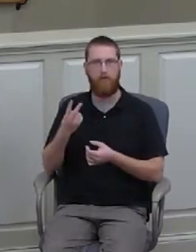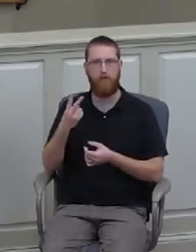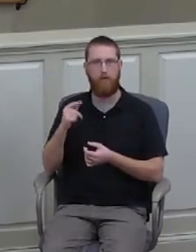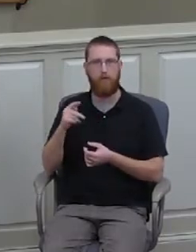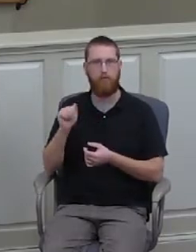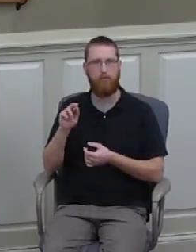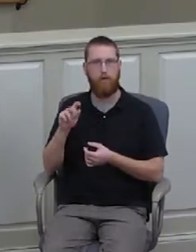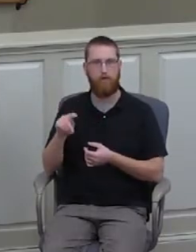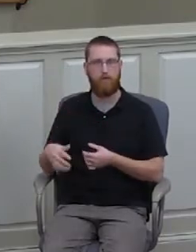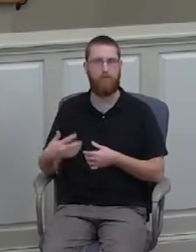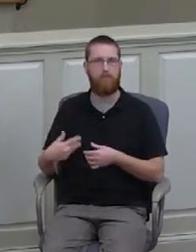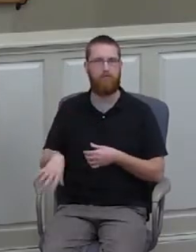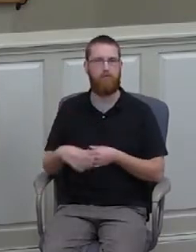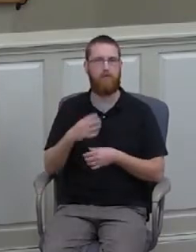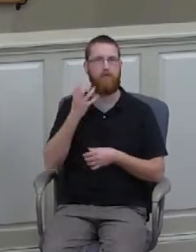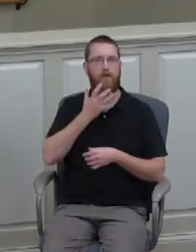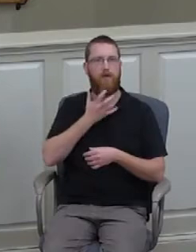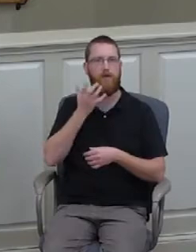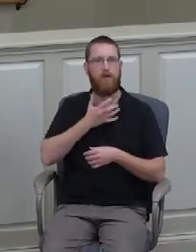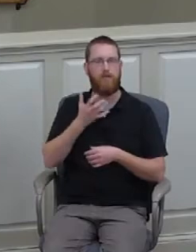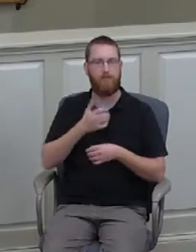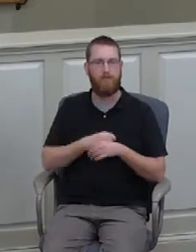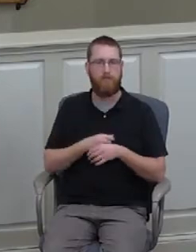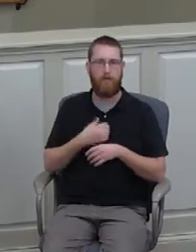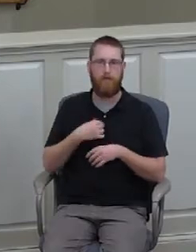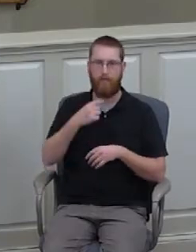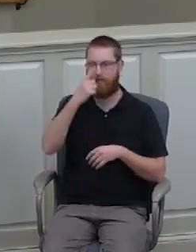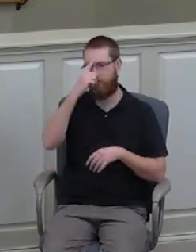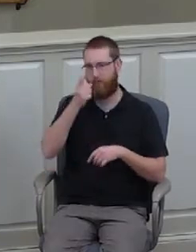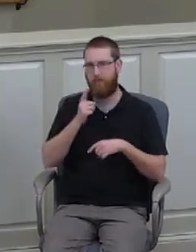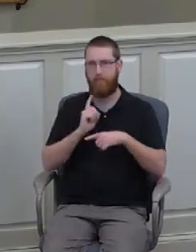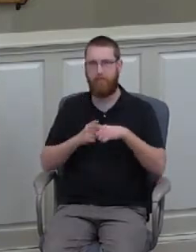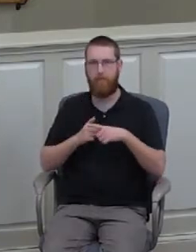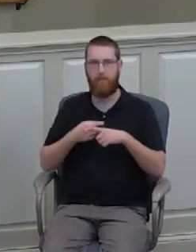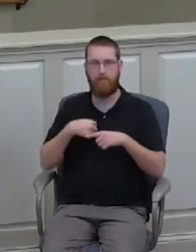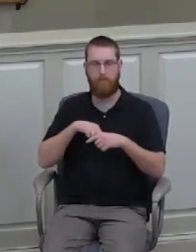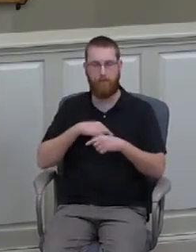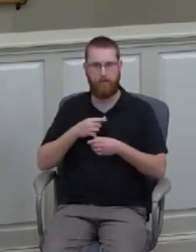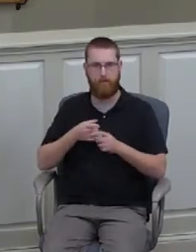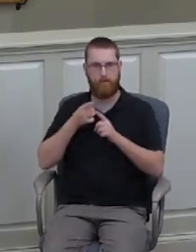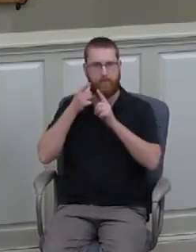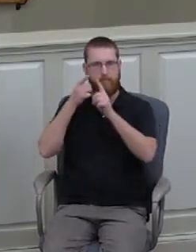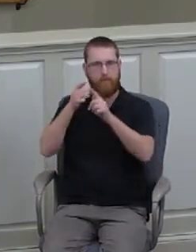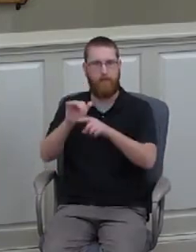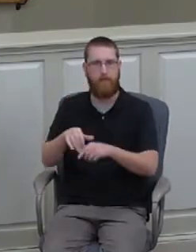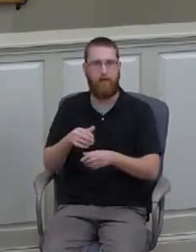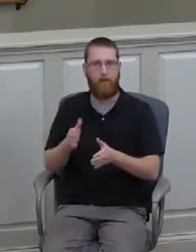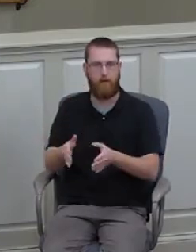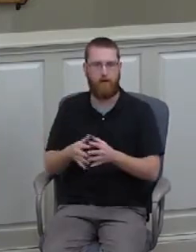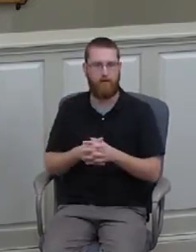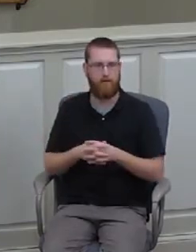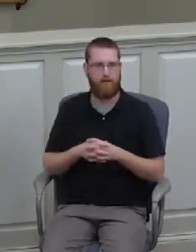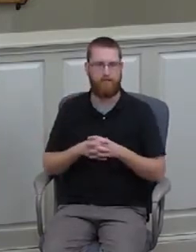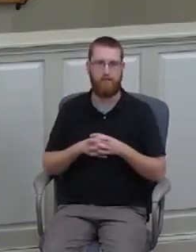Hey, we're coming along. So I think it's really positive that we're moving in that direction.